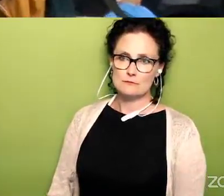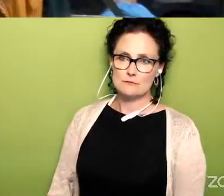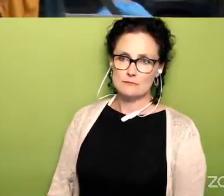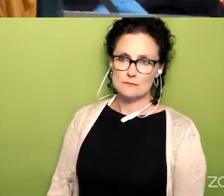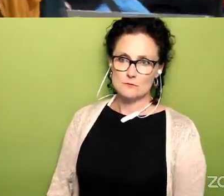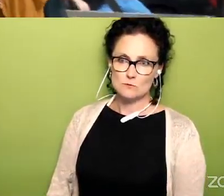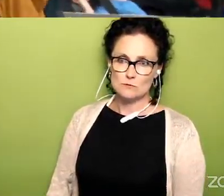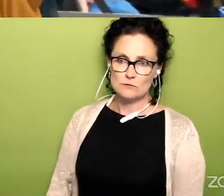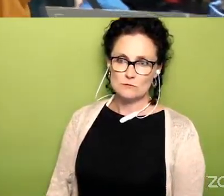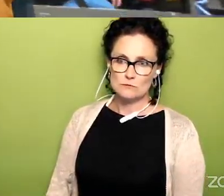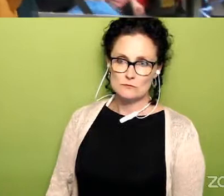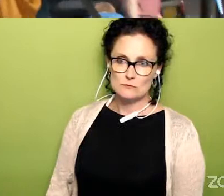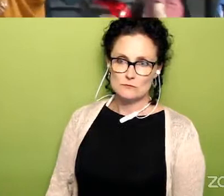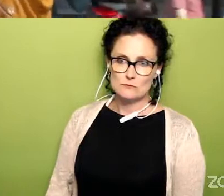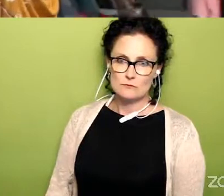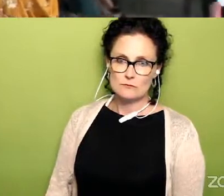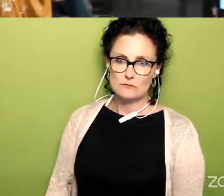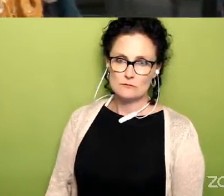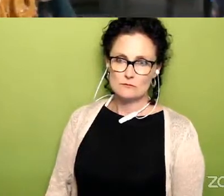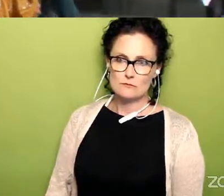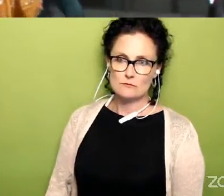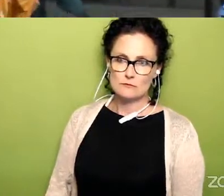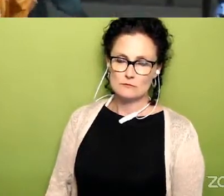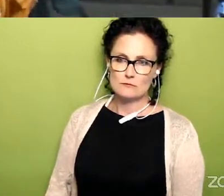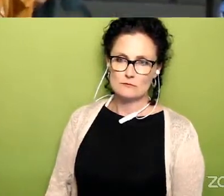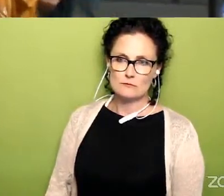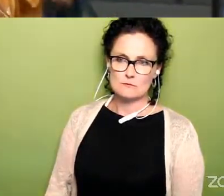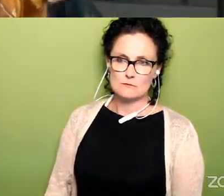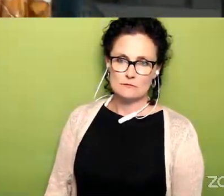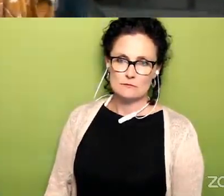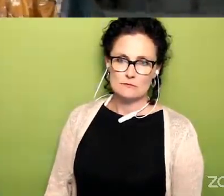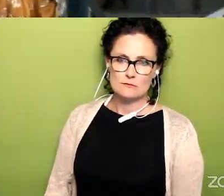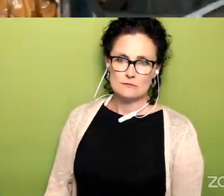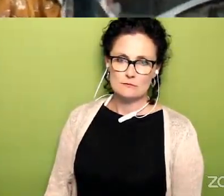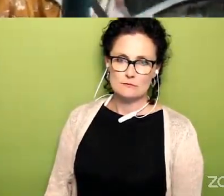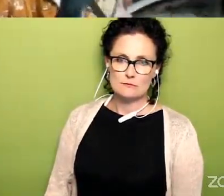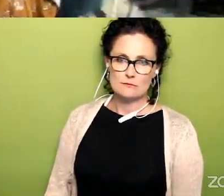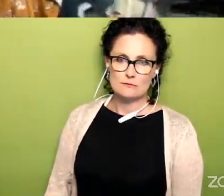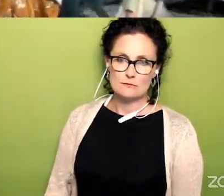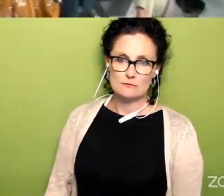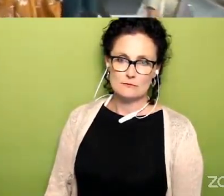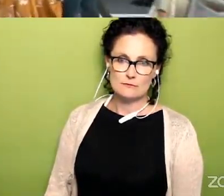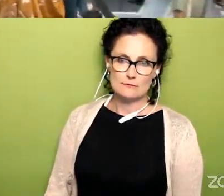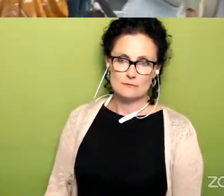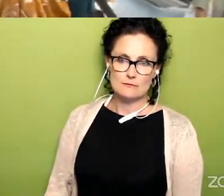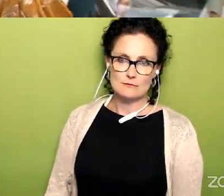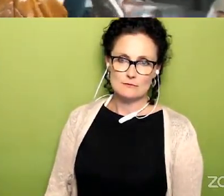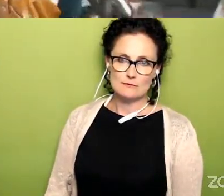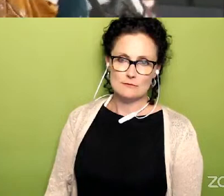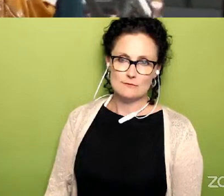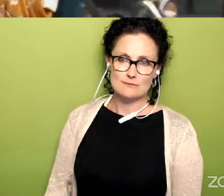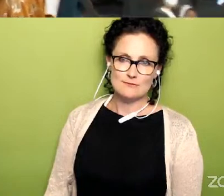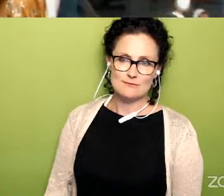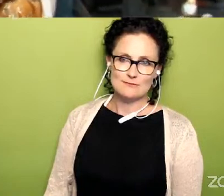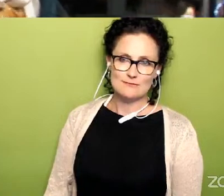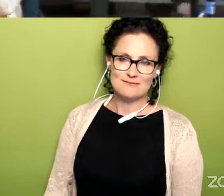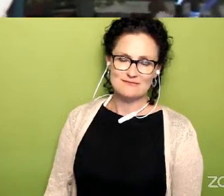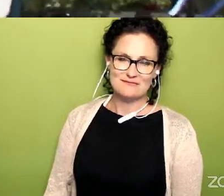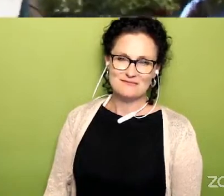My Bulbir never jokes. We are happy when we are helping others. This is what our faith teaches us.